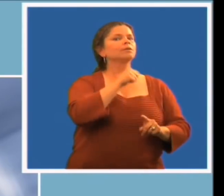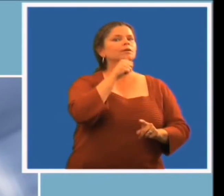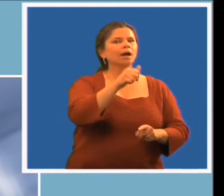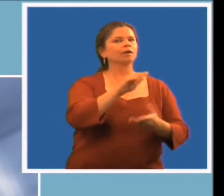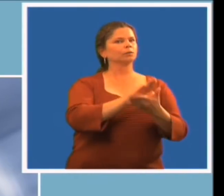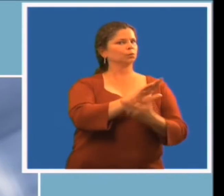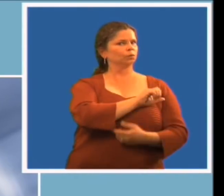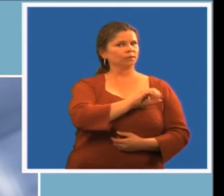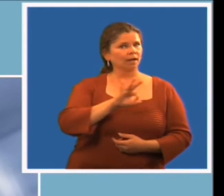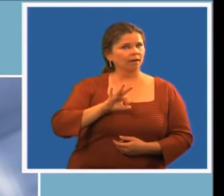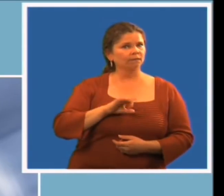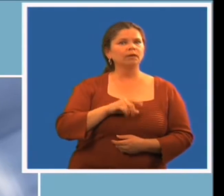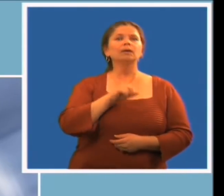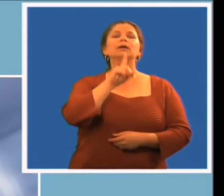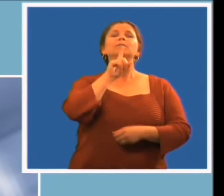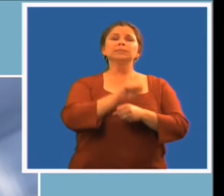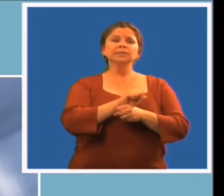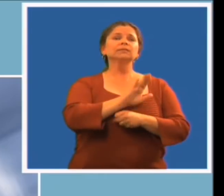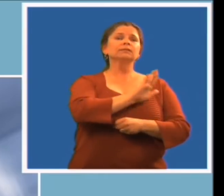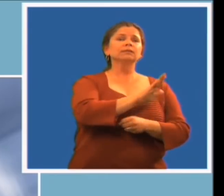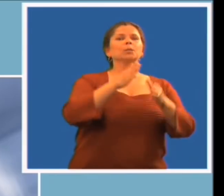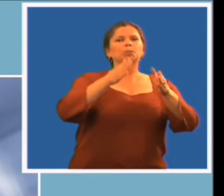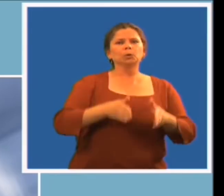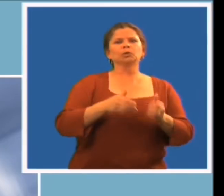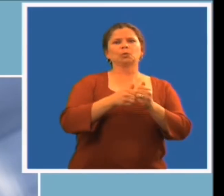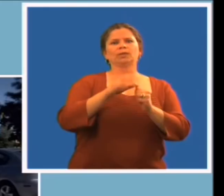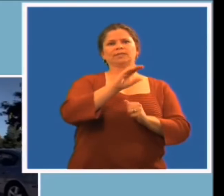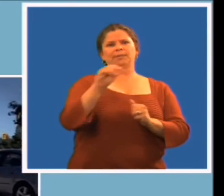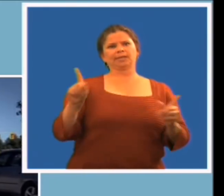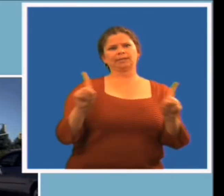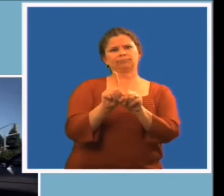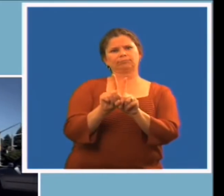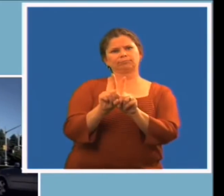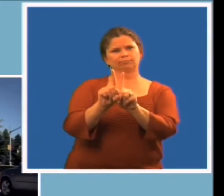a supporter to the person with a disability from the general public.